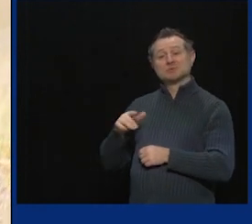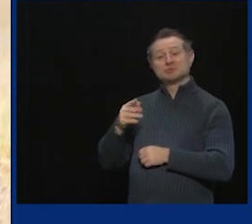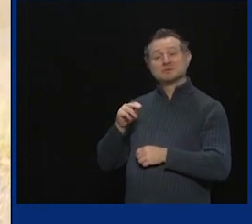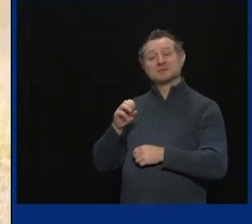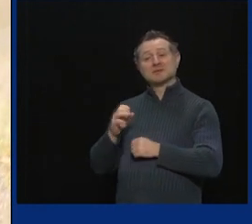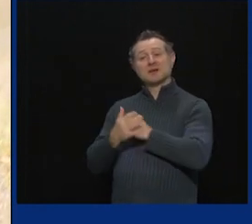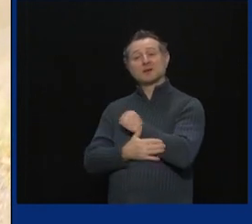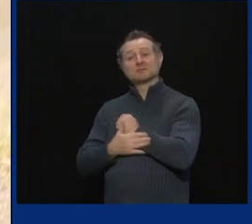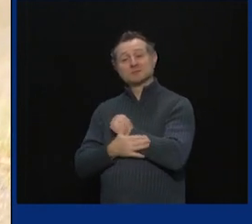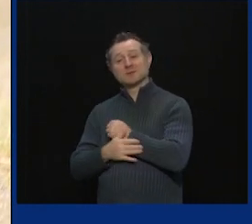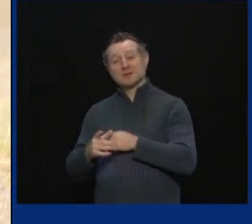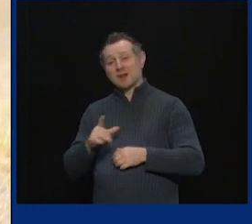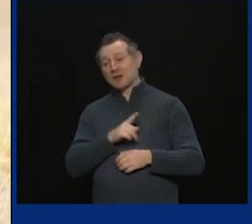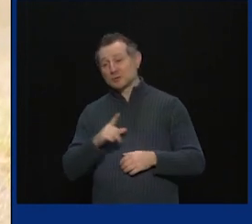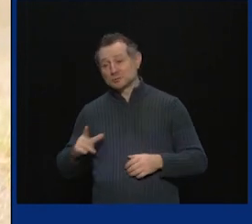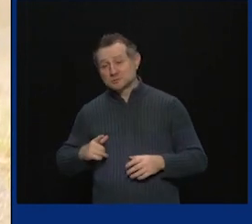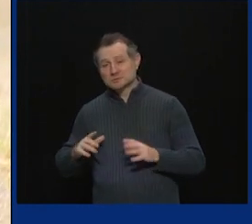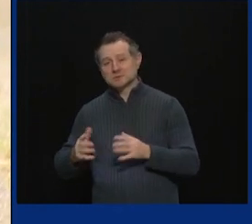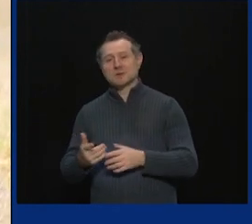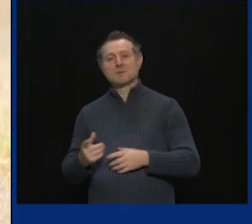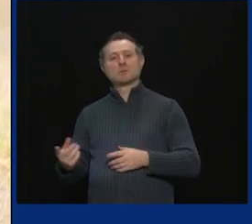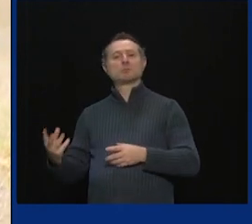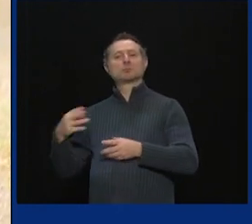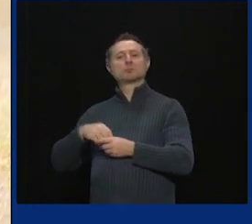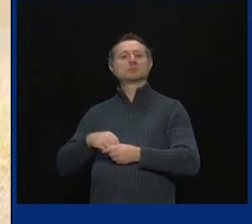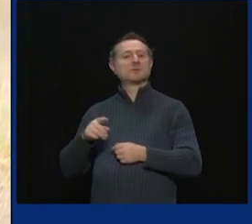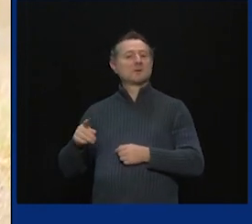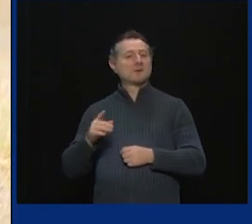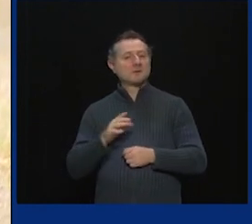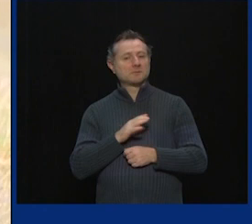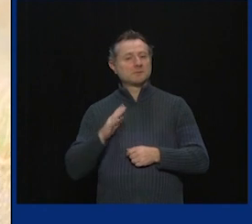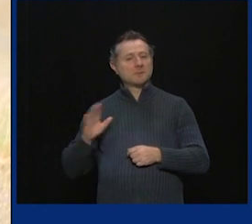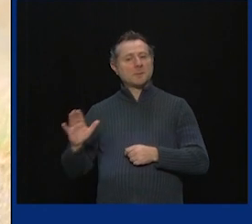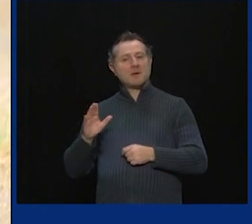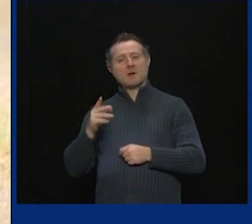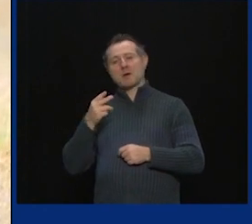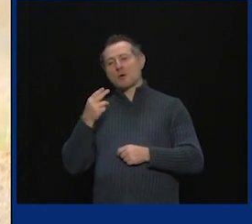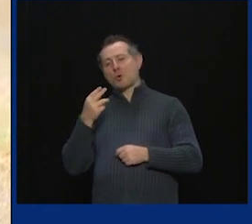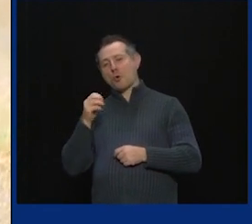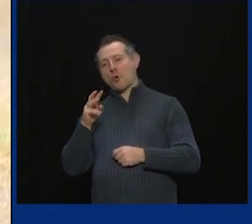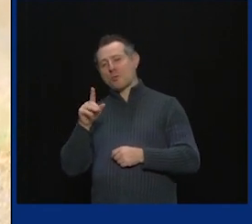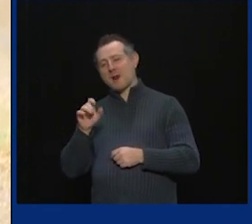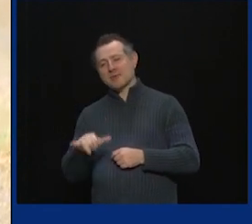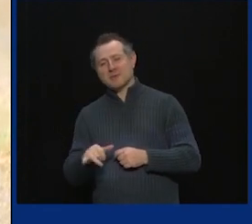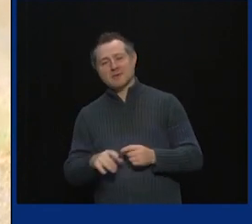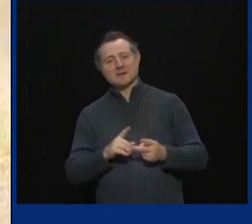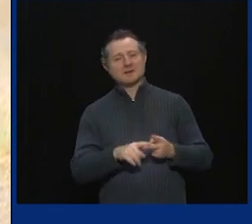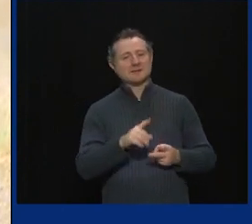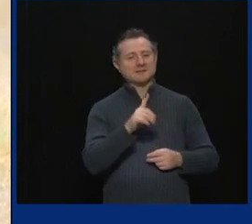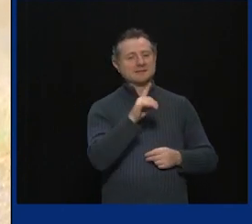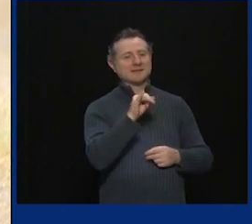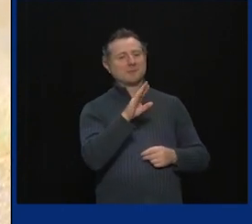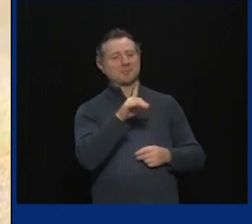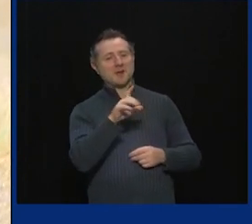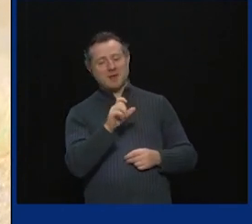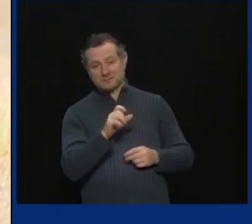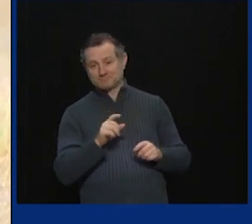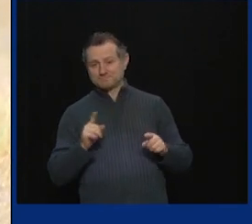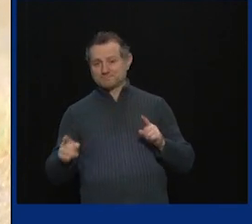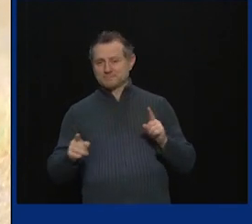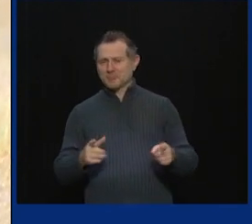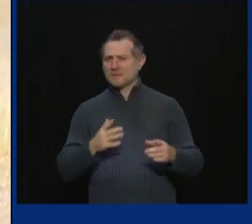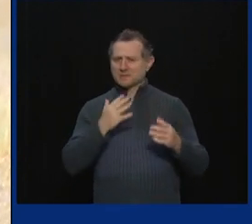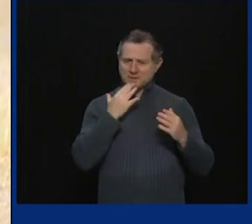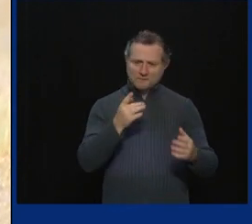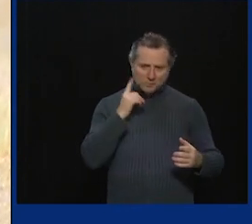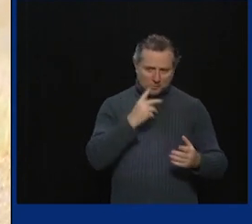I'm joined here today by Legislator Brooks Hawley and Legislator Gordy Dibble. Thank you for being here today. We would like to